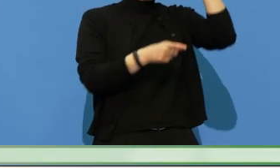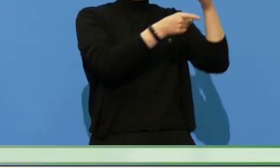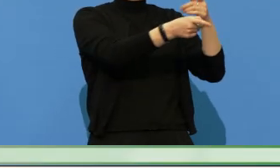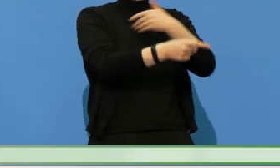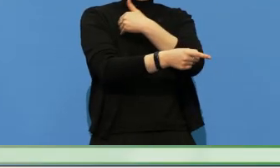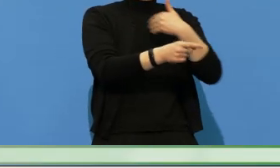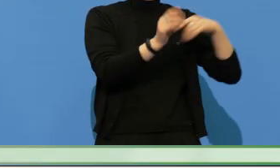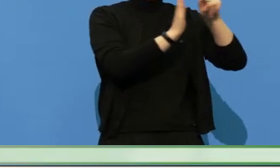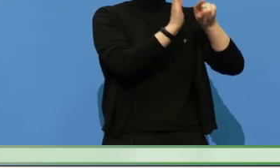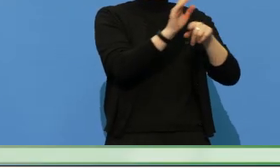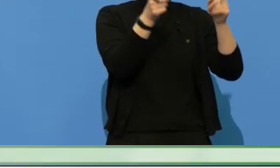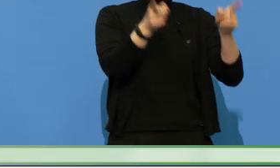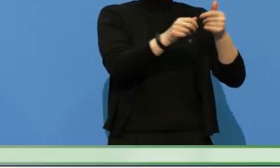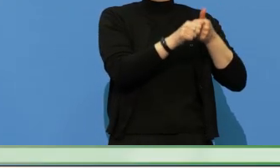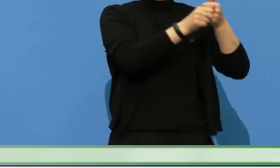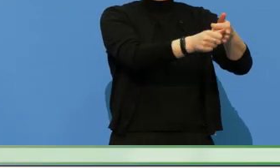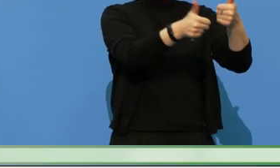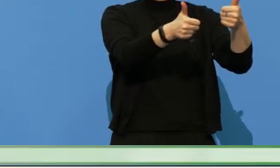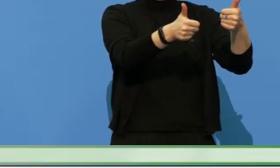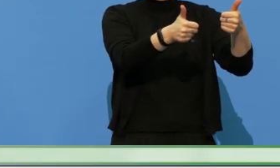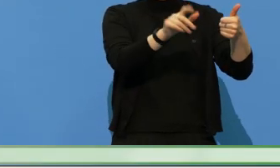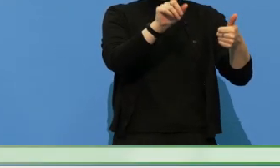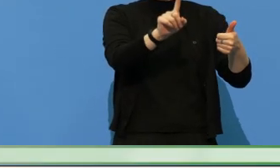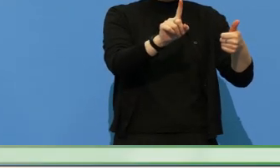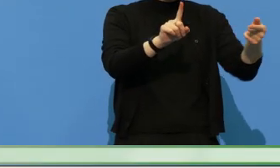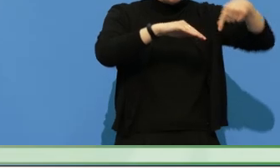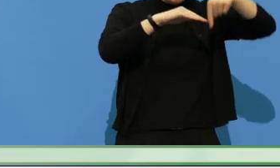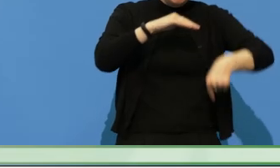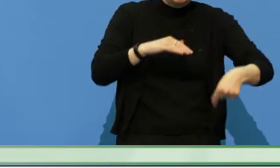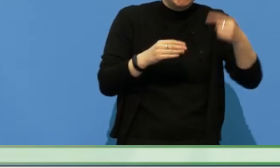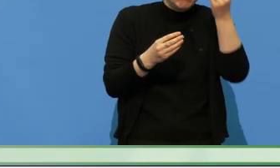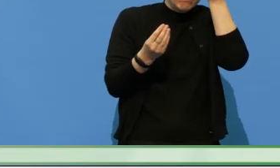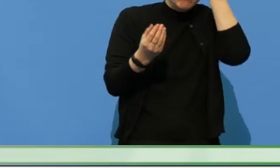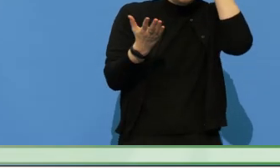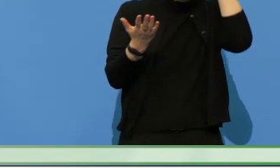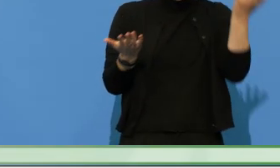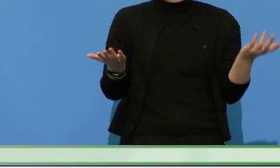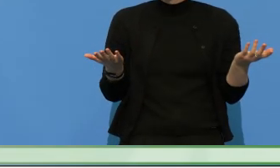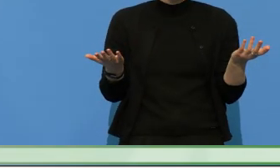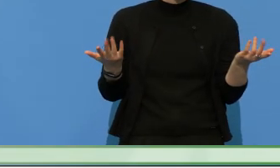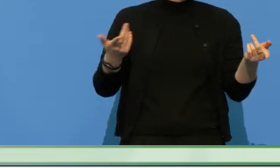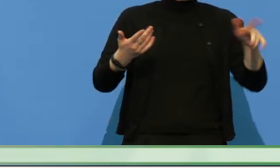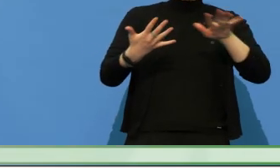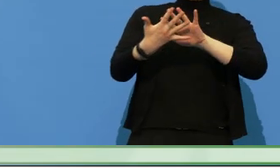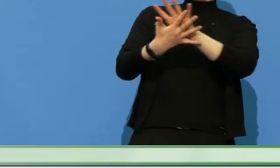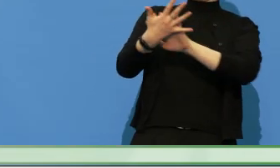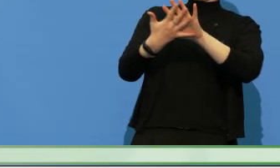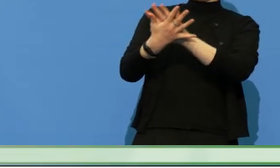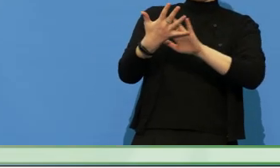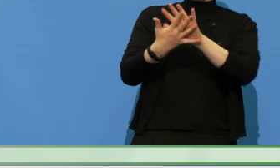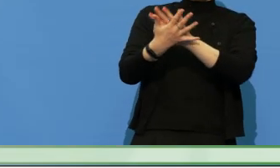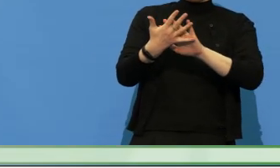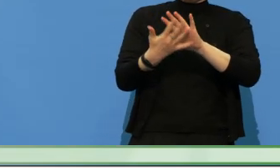the international regulations, but the universal design wasn't so obvious for